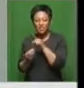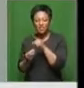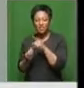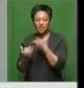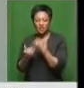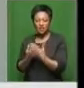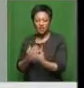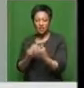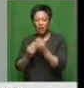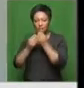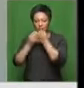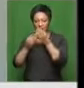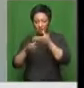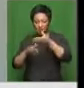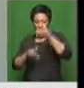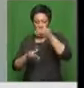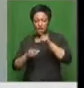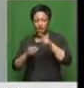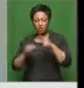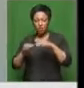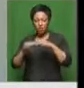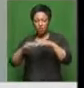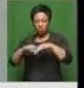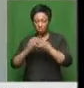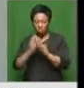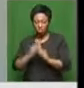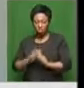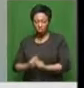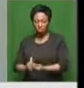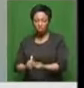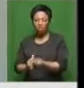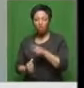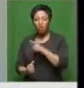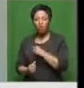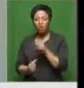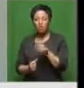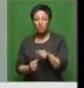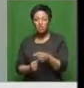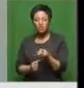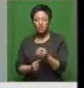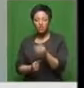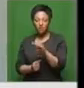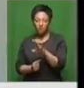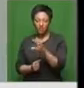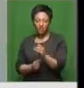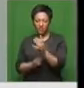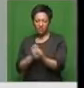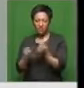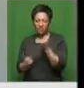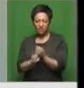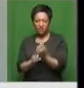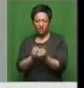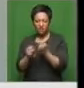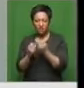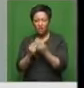course, plastic cannot biodegrade. You know, they say that typically you give it about 450 years for all types of plastic